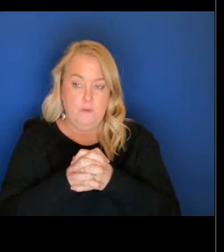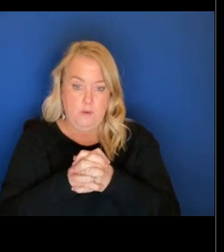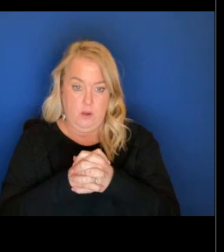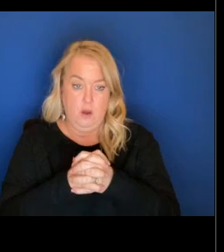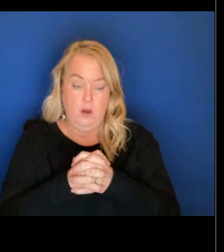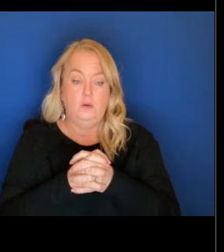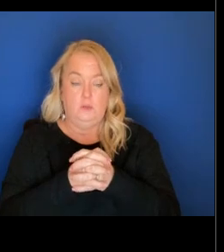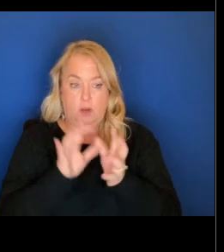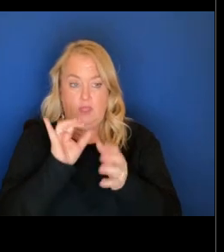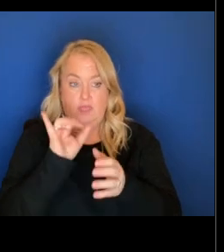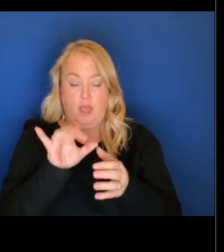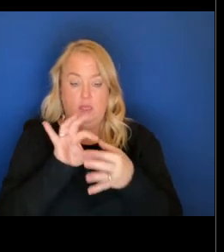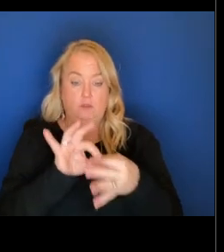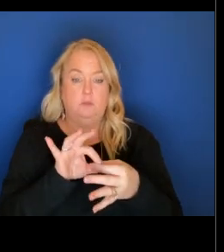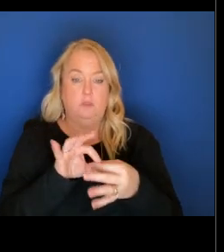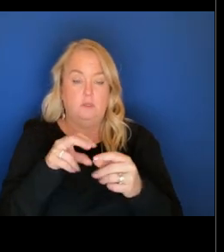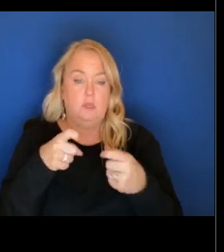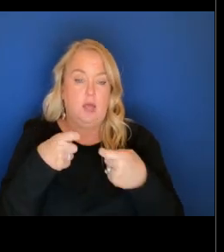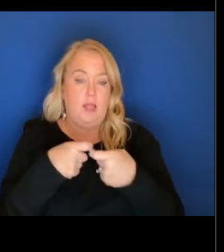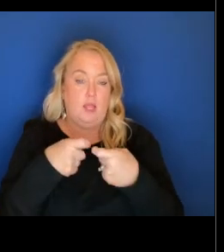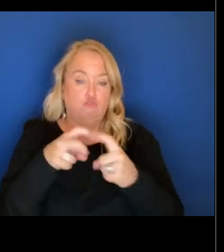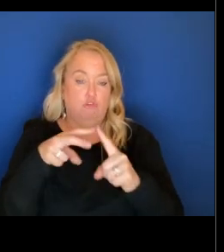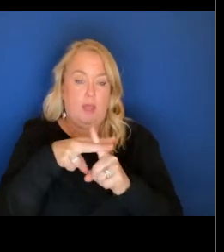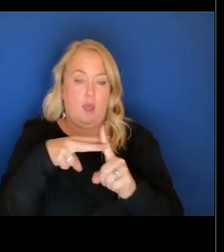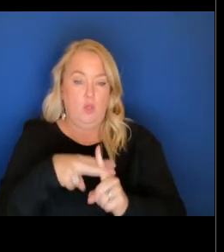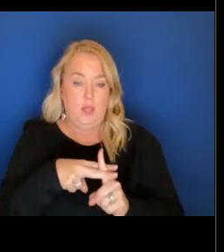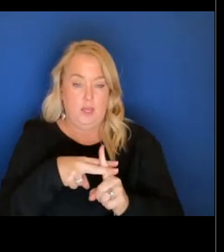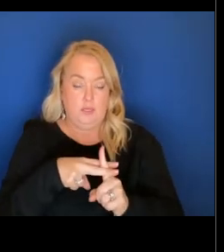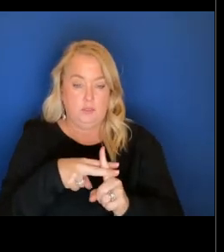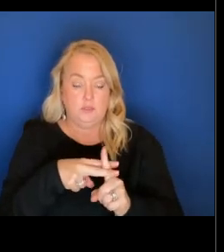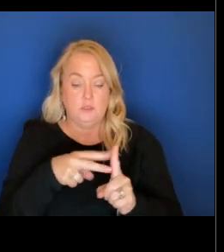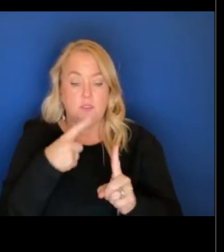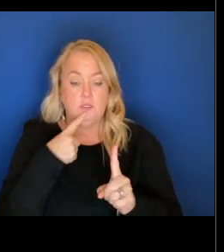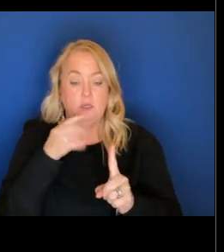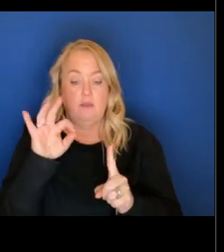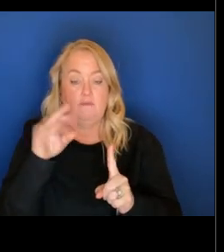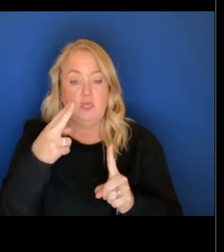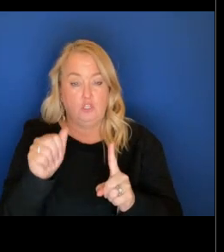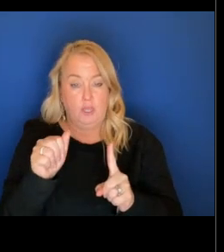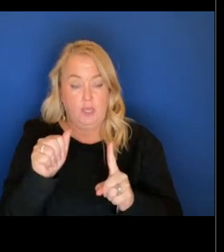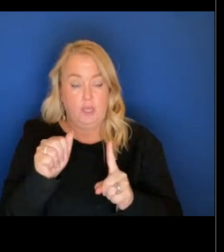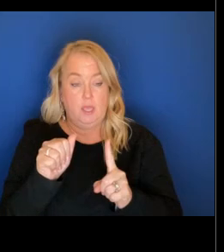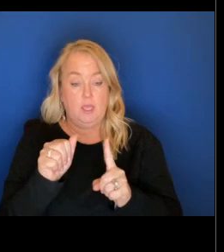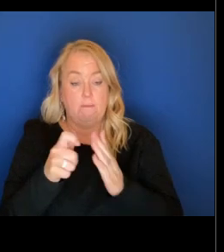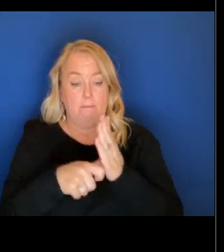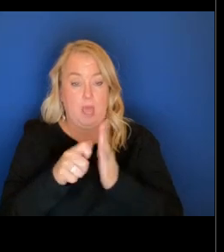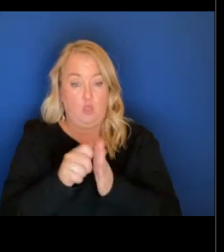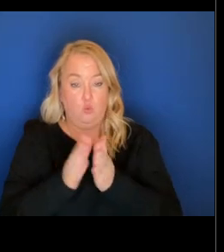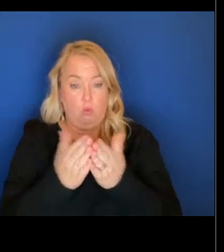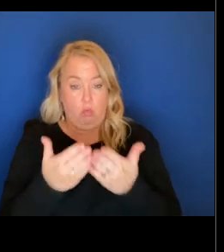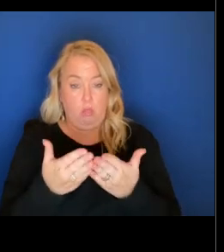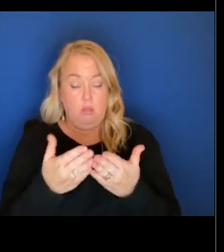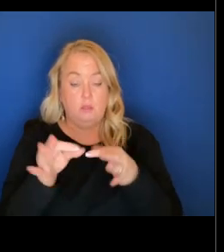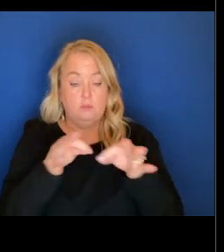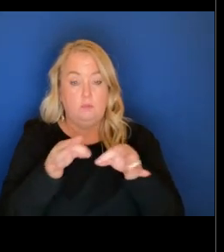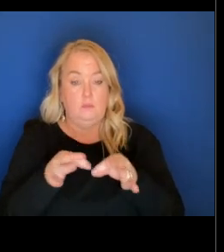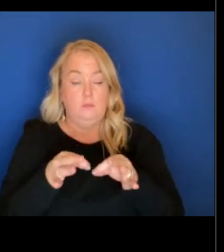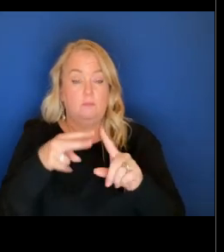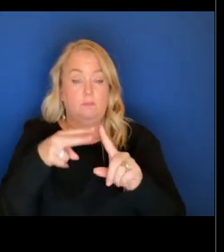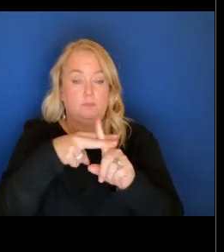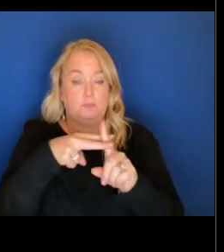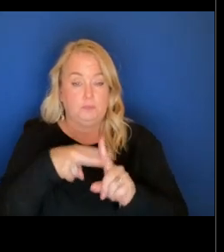This one deals with electrical outlets, and it says the Fair Housing Act Design Manual states that electrical outlets